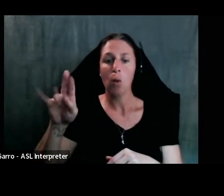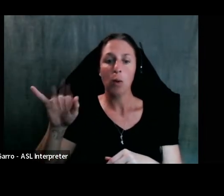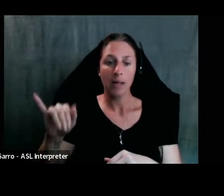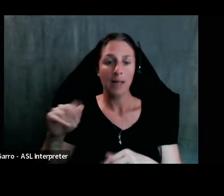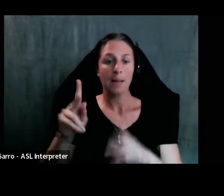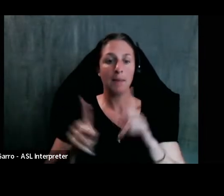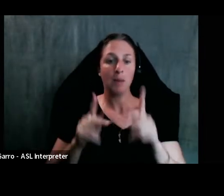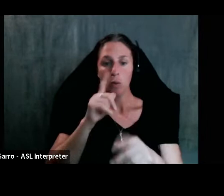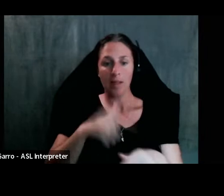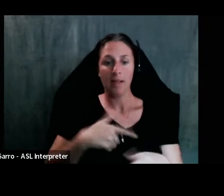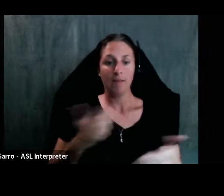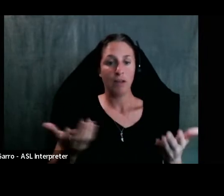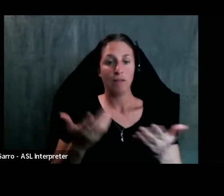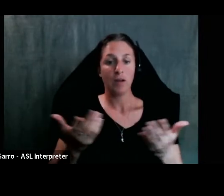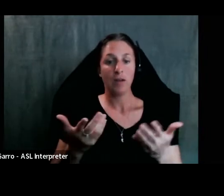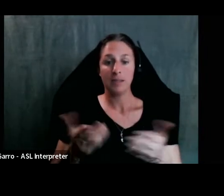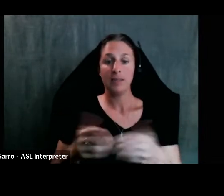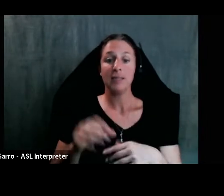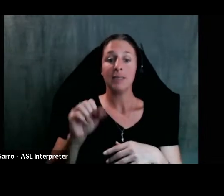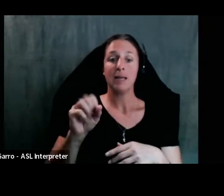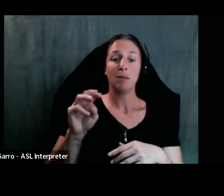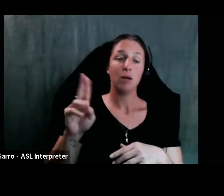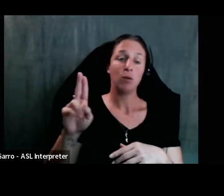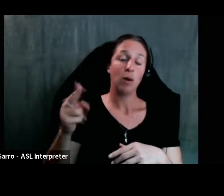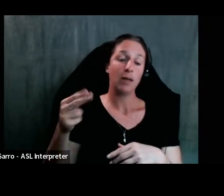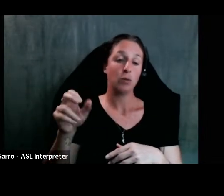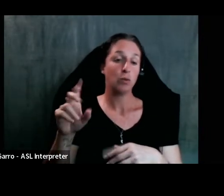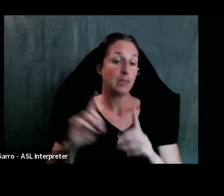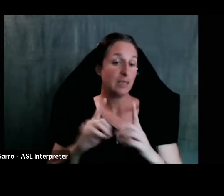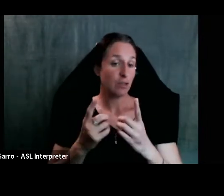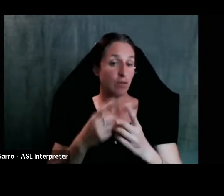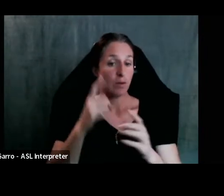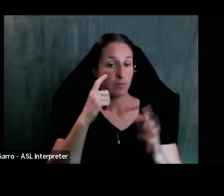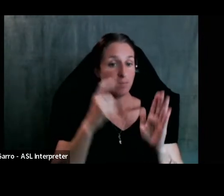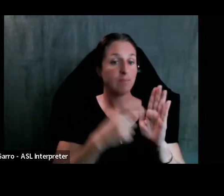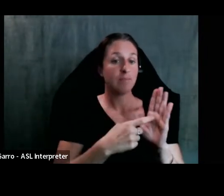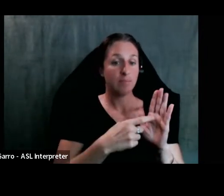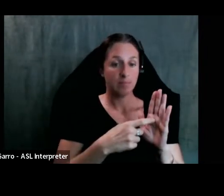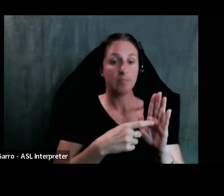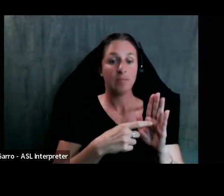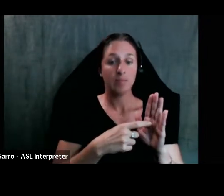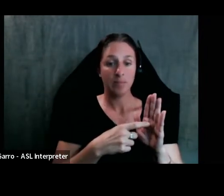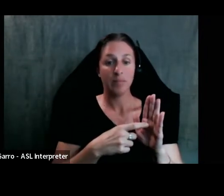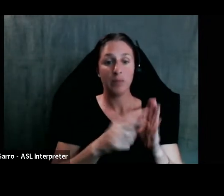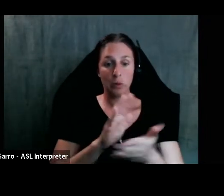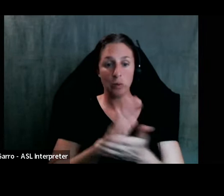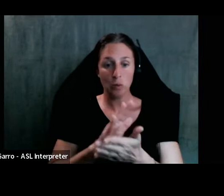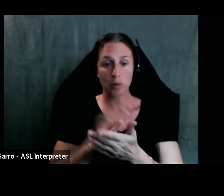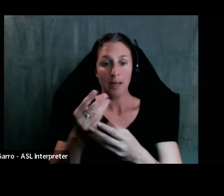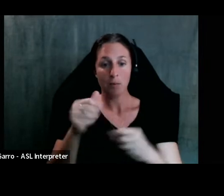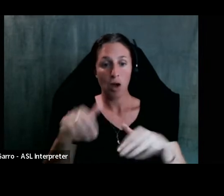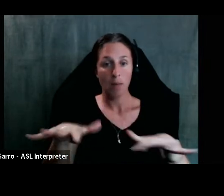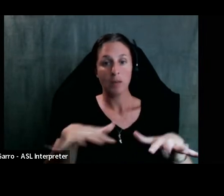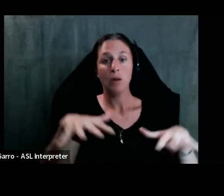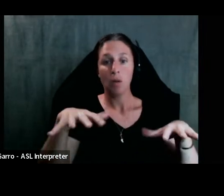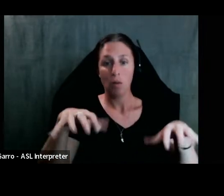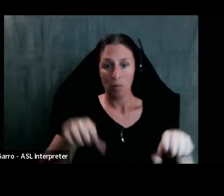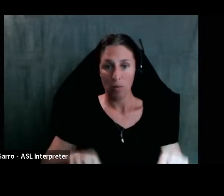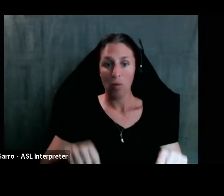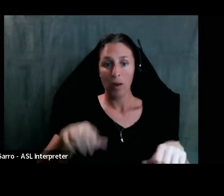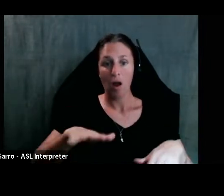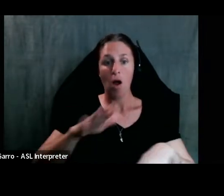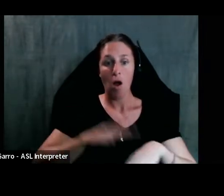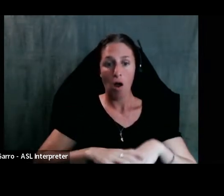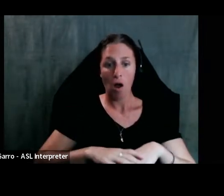San Mateo Union High School District Governing Board acknowledges San Mateo Union High School District schools and properties are located on